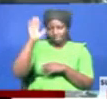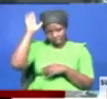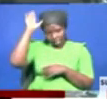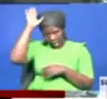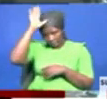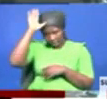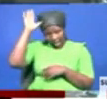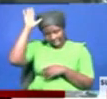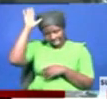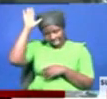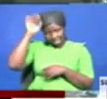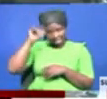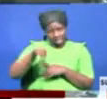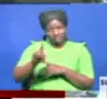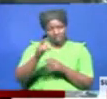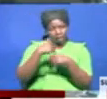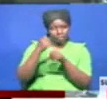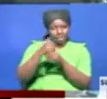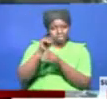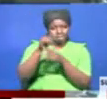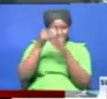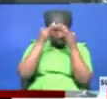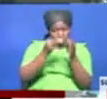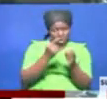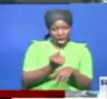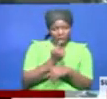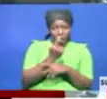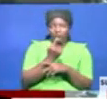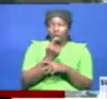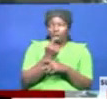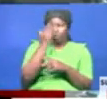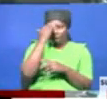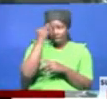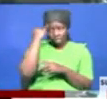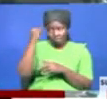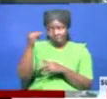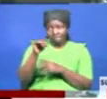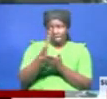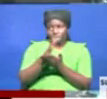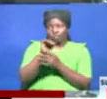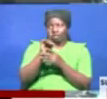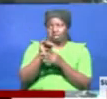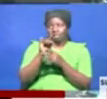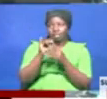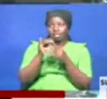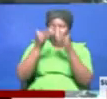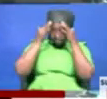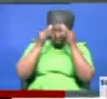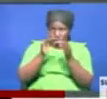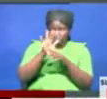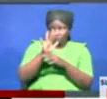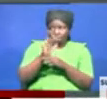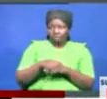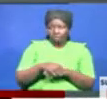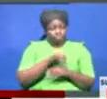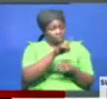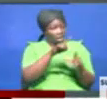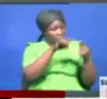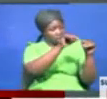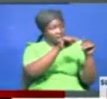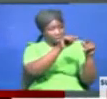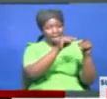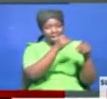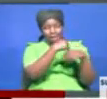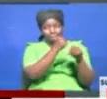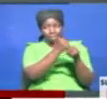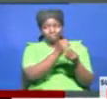himself making some of these unilateral decisions, because it is emerging that some of those decisions were unilateral. Those were allegations that are being made by